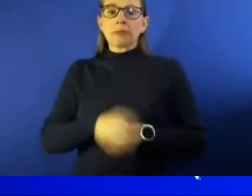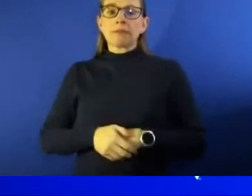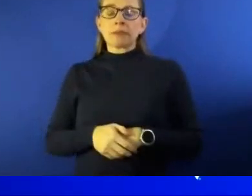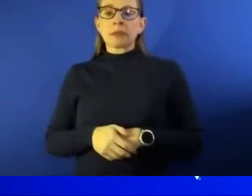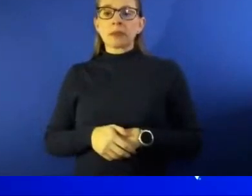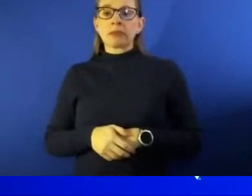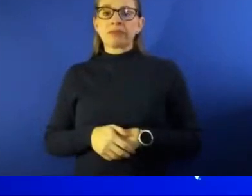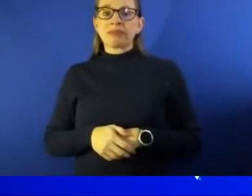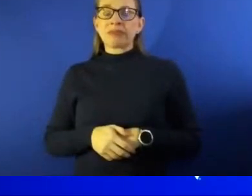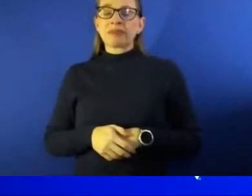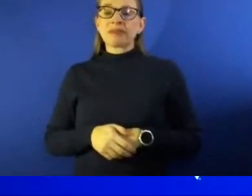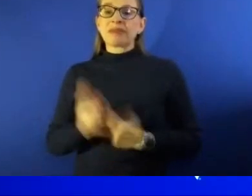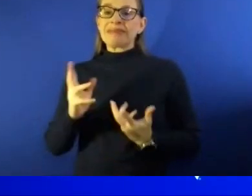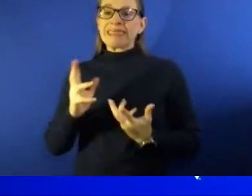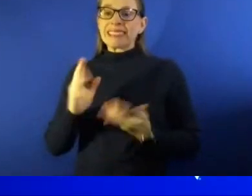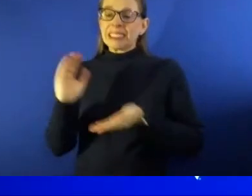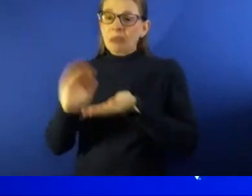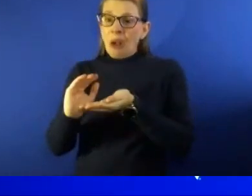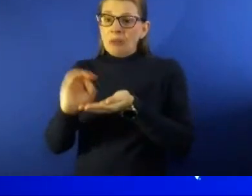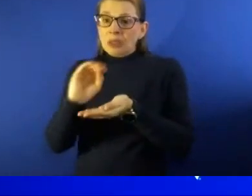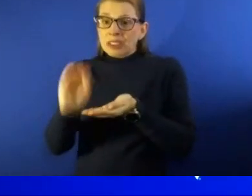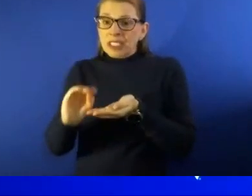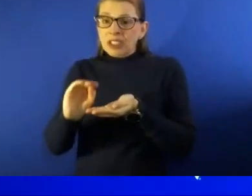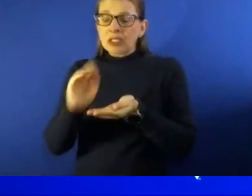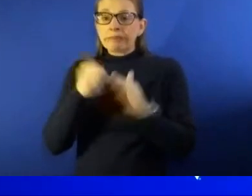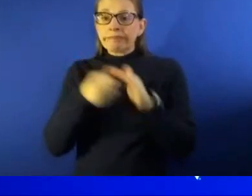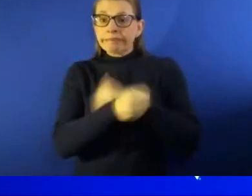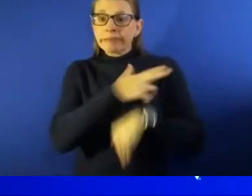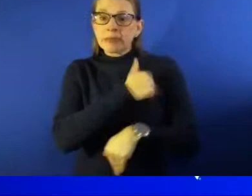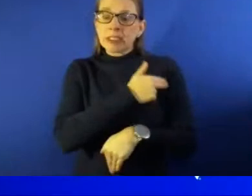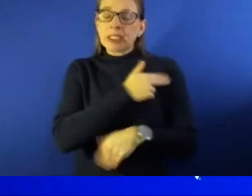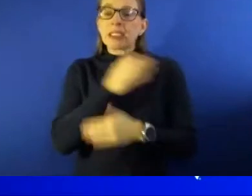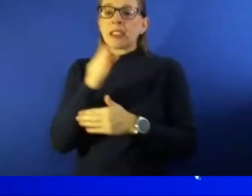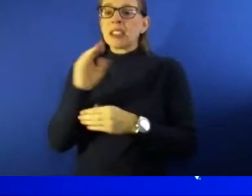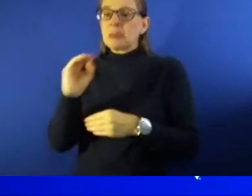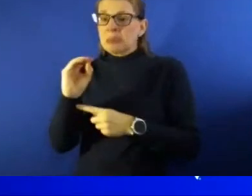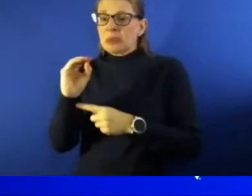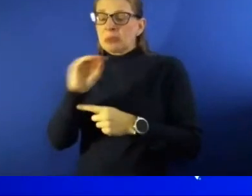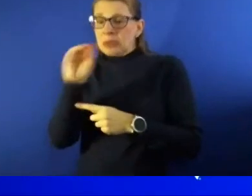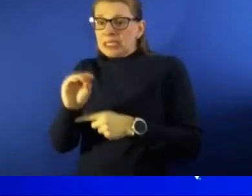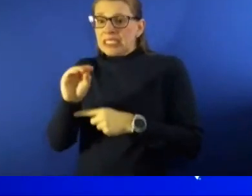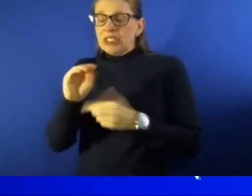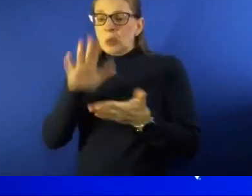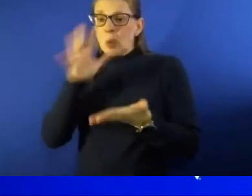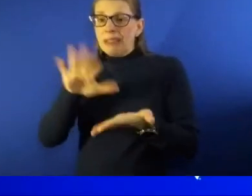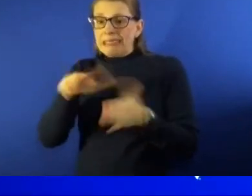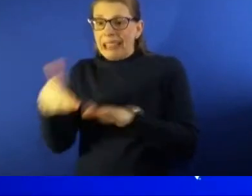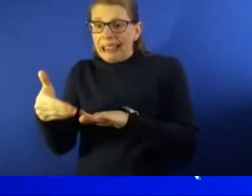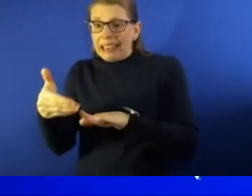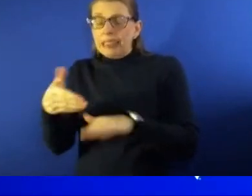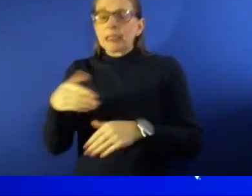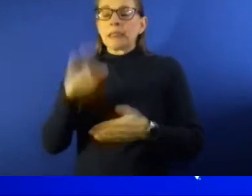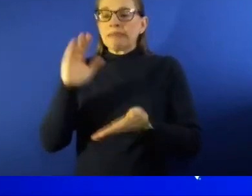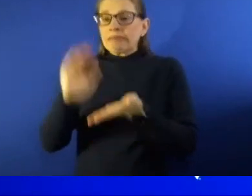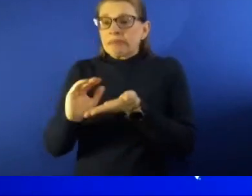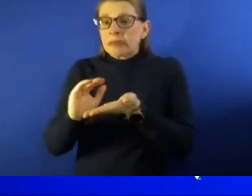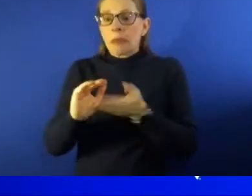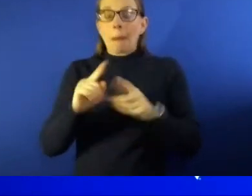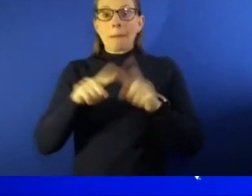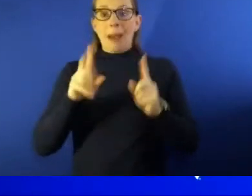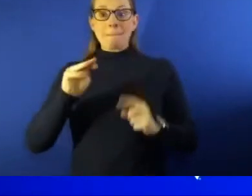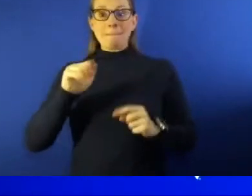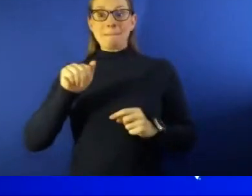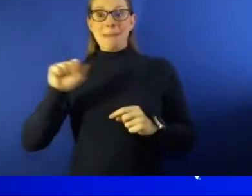go to the hospital, a very small percentage will die. But unfortunately, when you have masses of people infected, those small percentages can